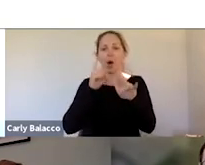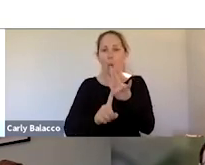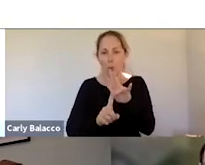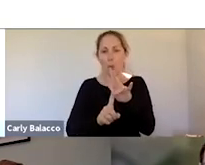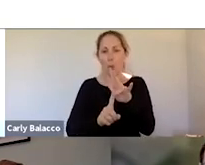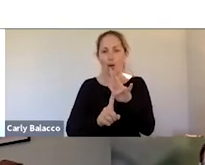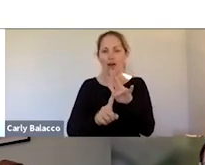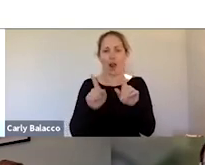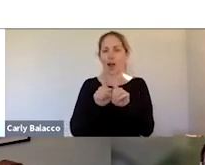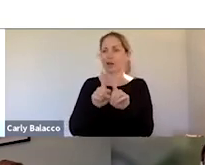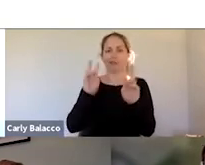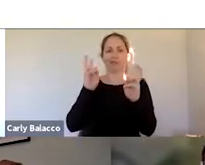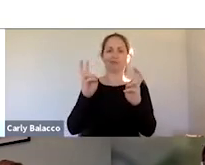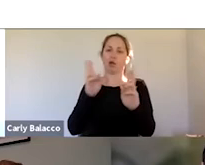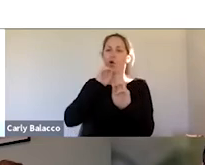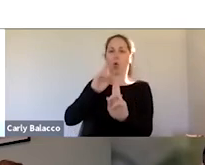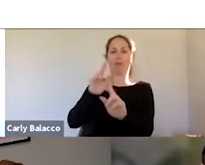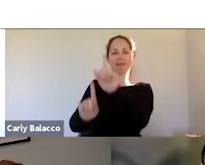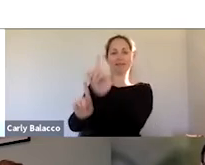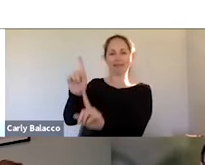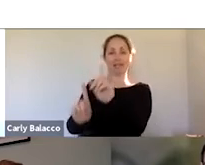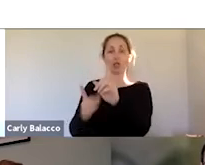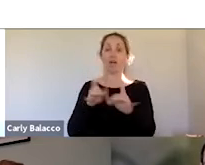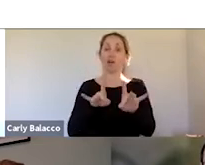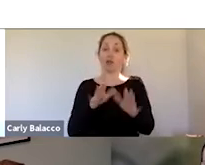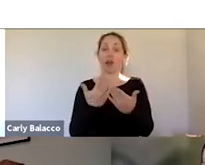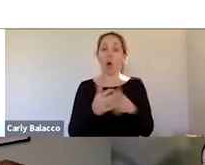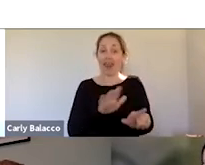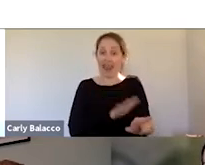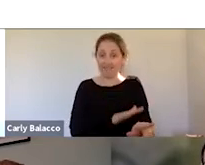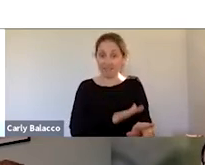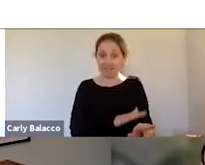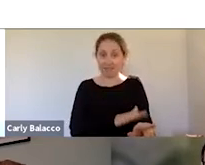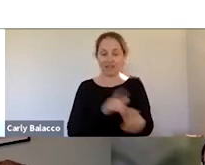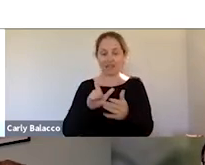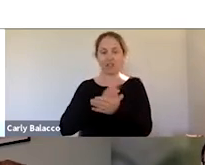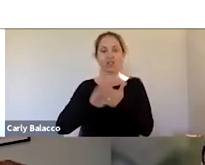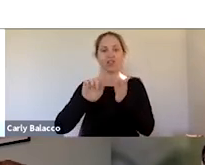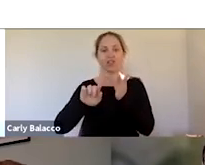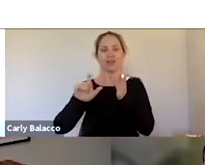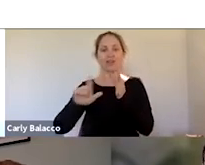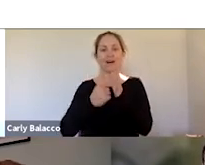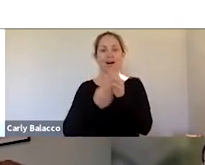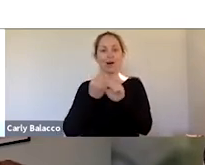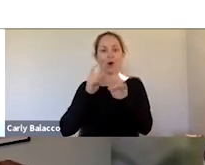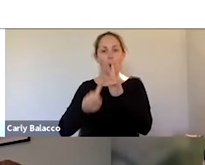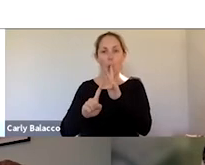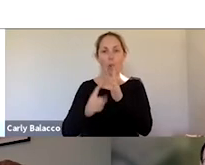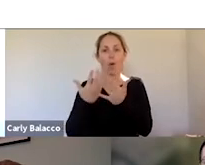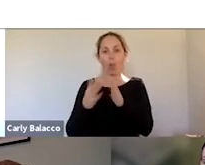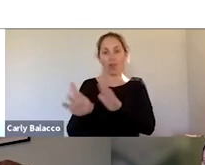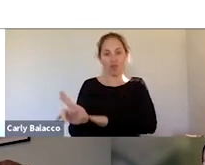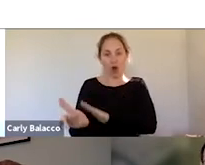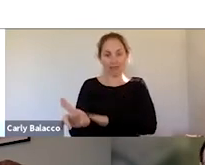in the US right now. So we've got Australia on the left, Chicago in March, and then Chicago in May. And you can see the